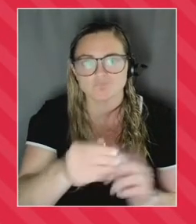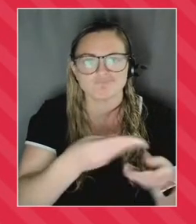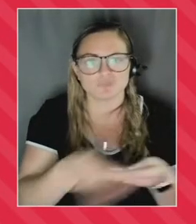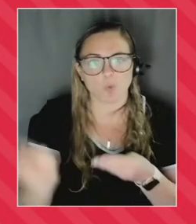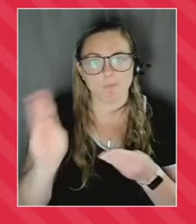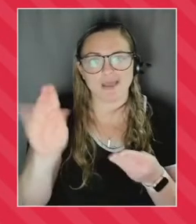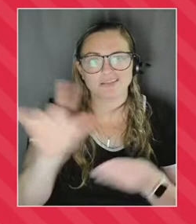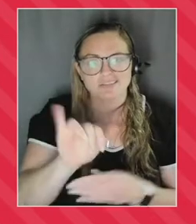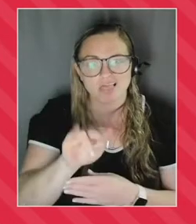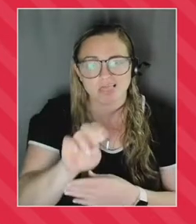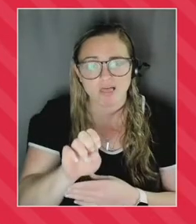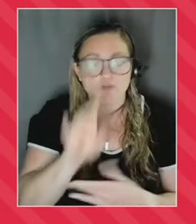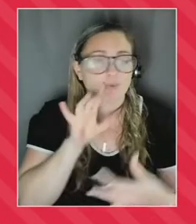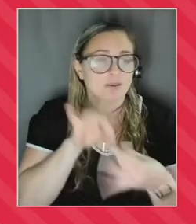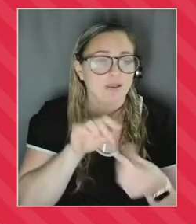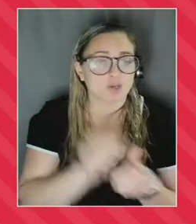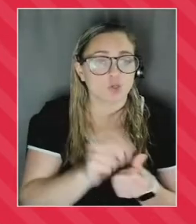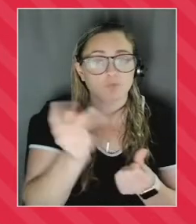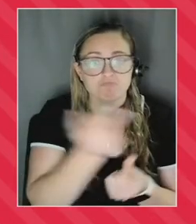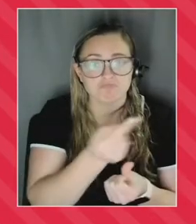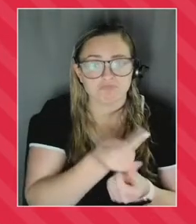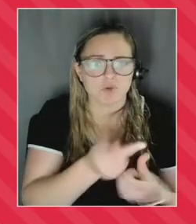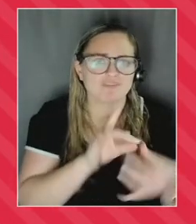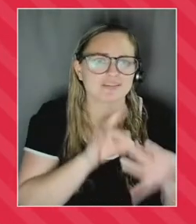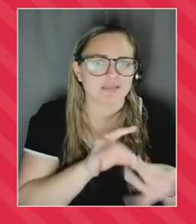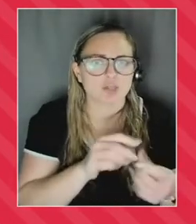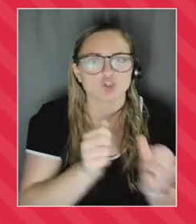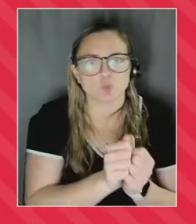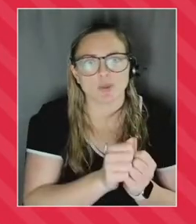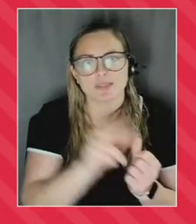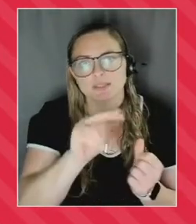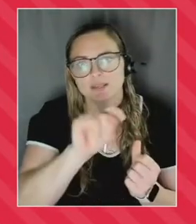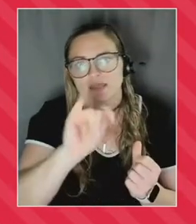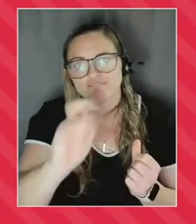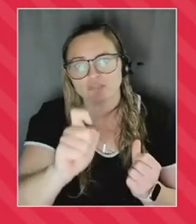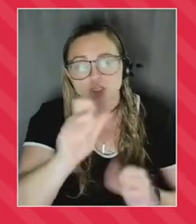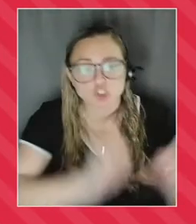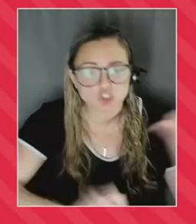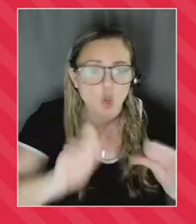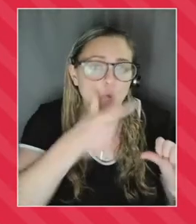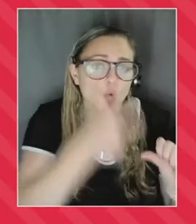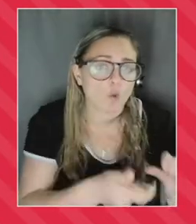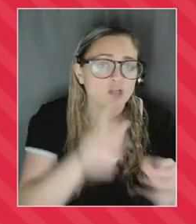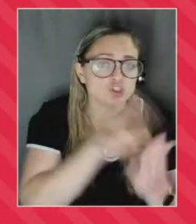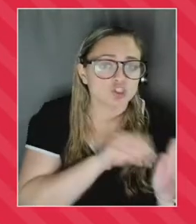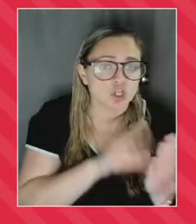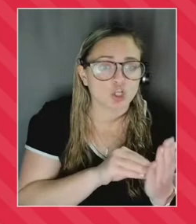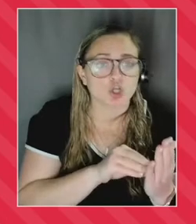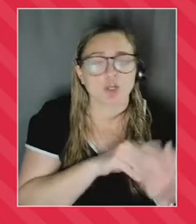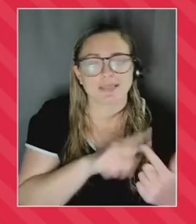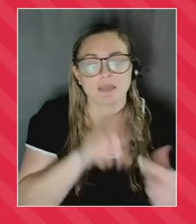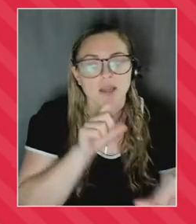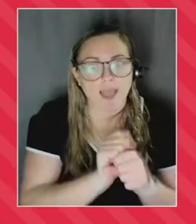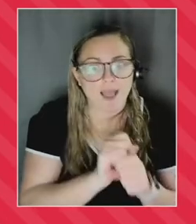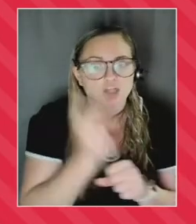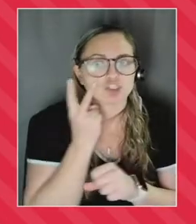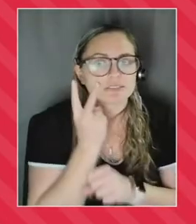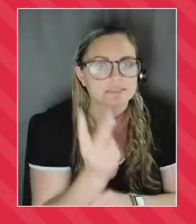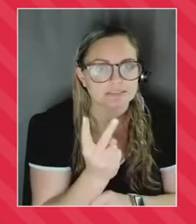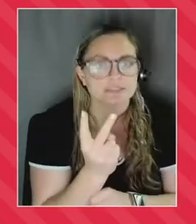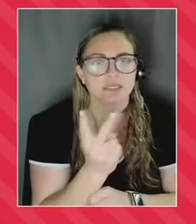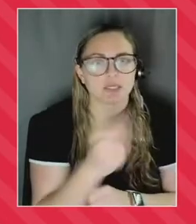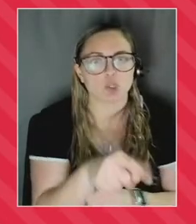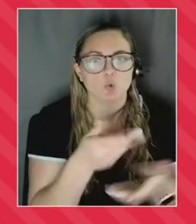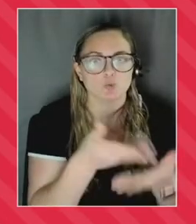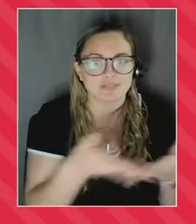to Waffles and Mochi, you've got this connection with the Netflix show where kids are watching and learning about it, and then they can actually see those ingredients come